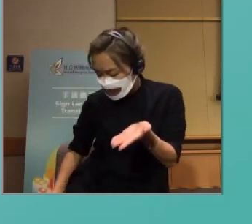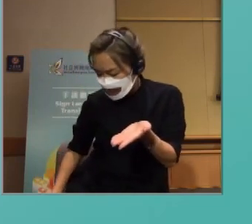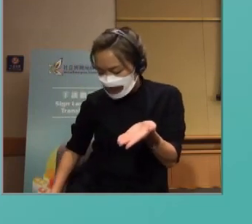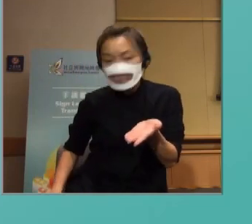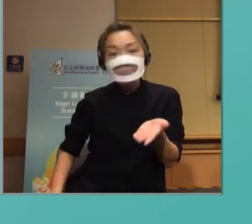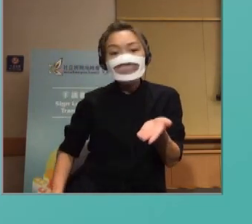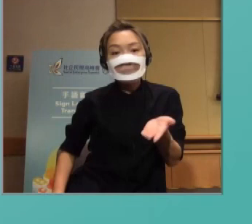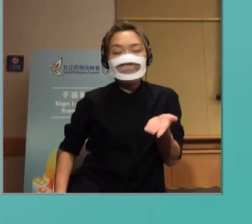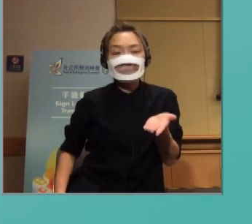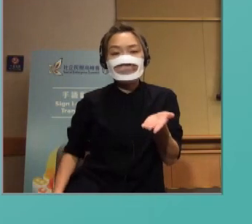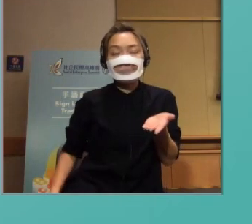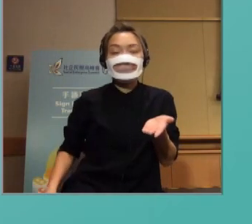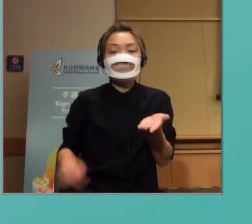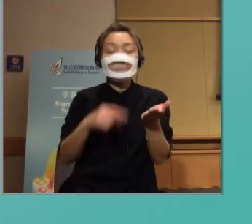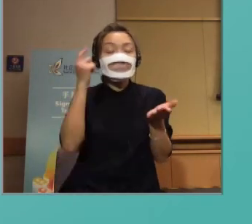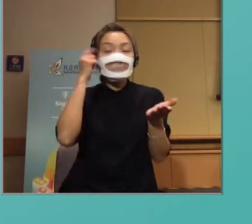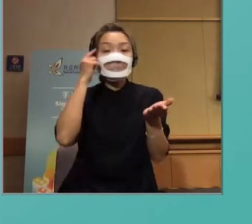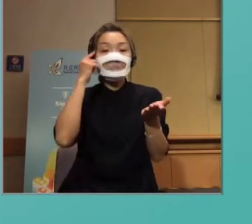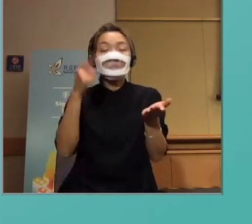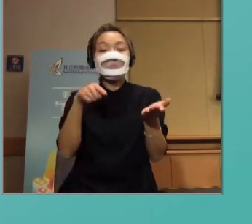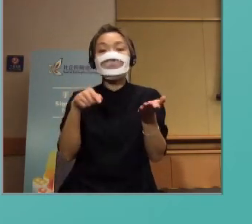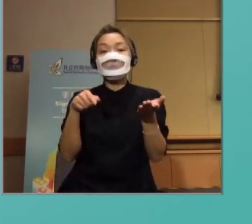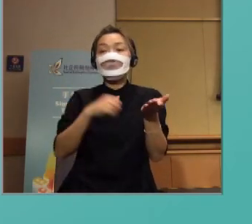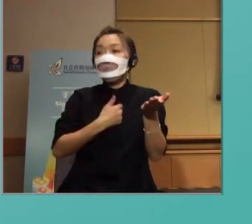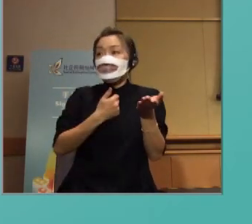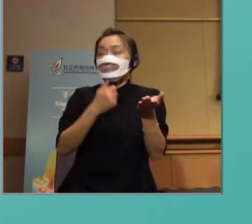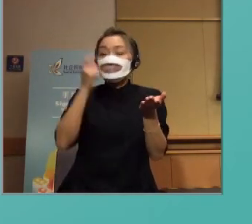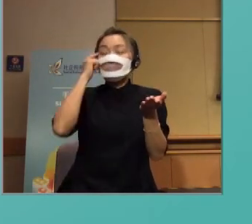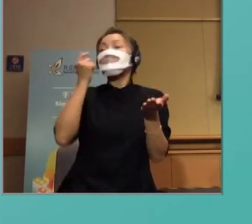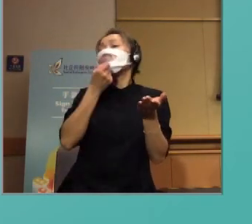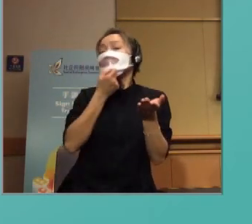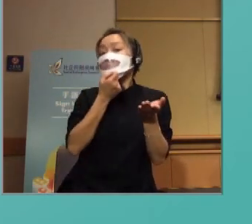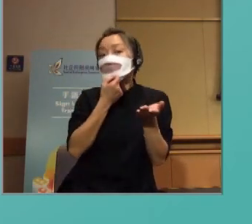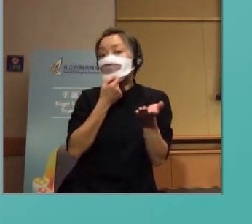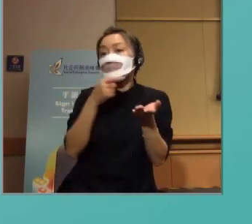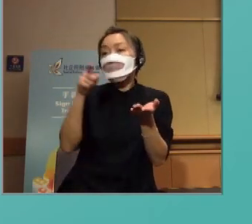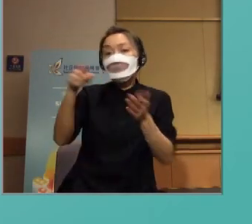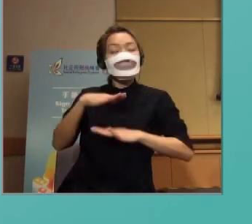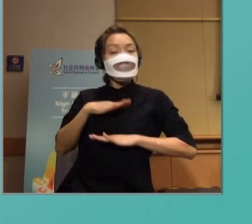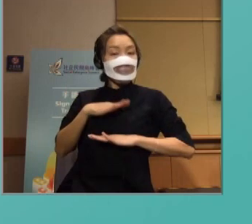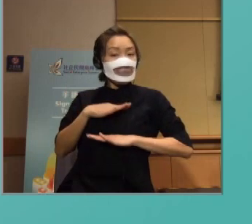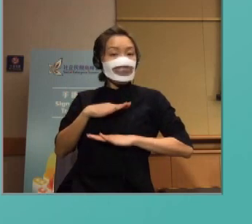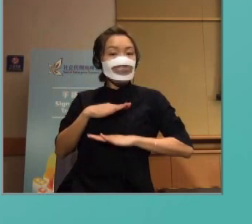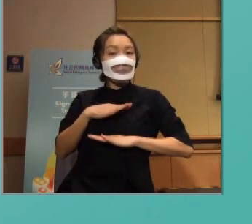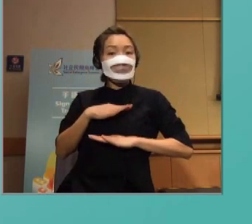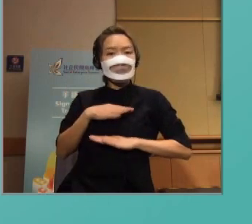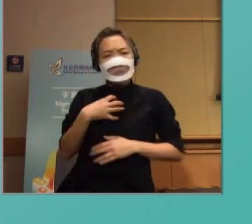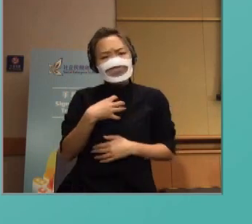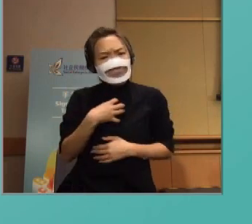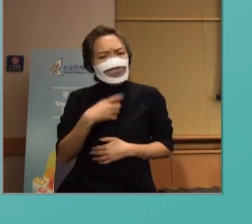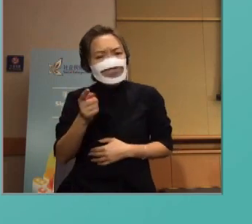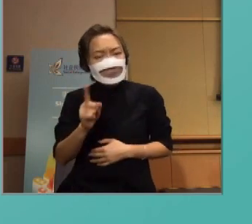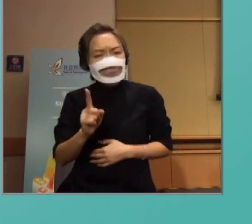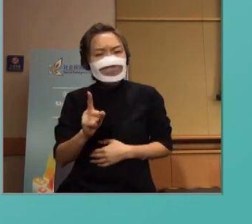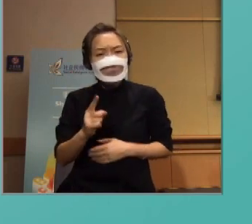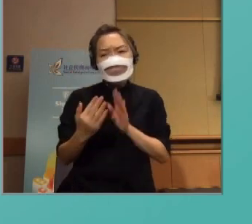personally you like this person. If you like his character, or if you like how he talks, or if you like how he makes you feel. But like in terms of